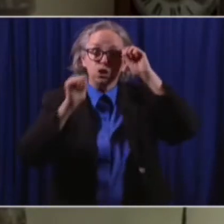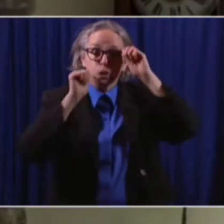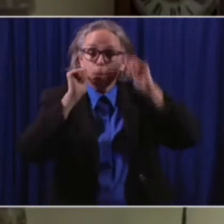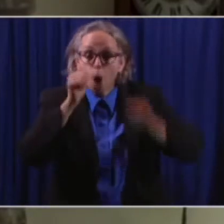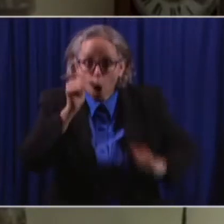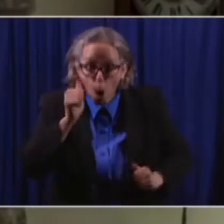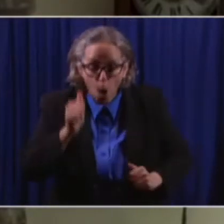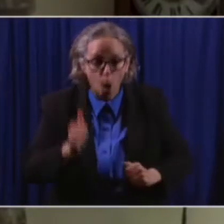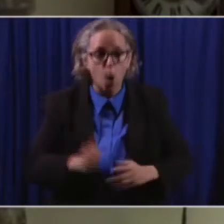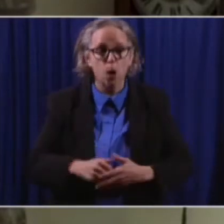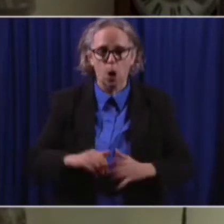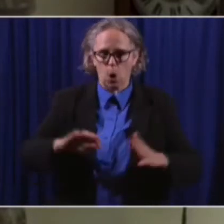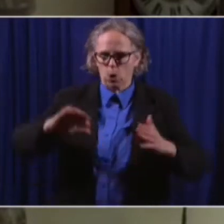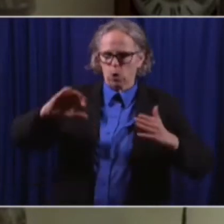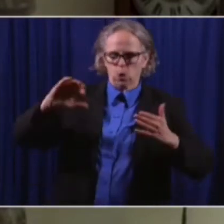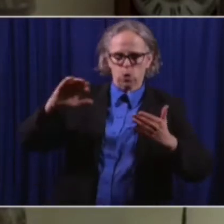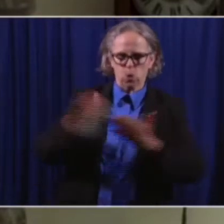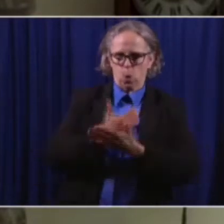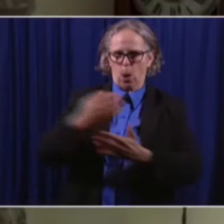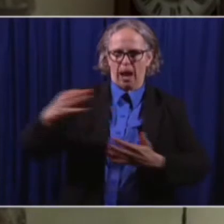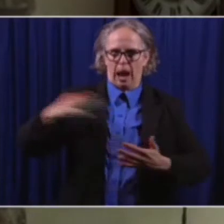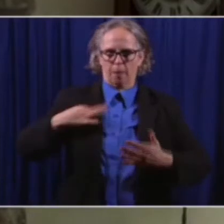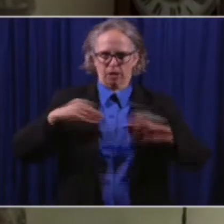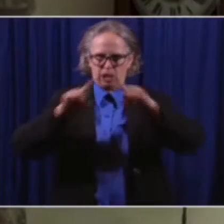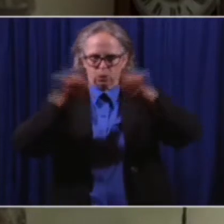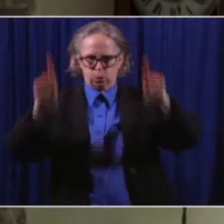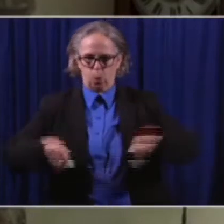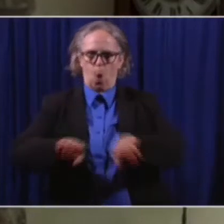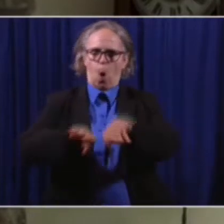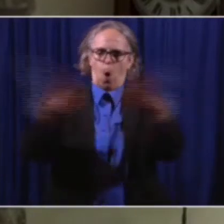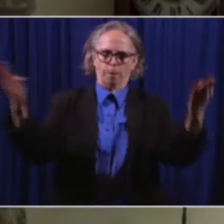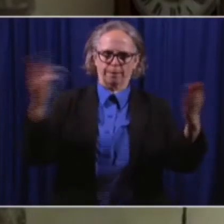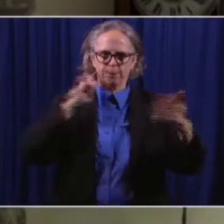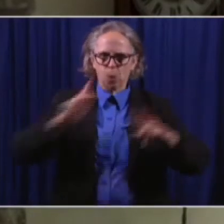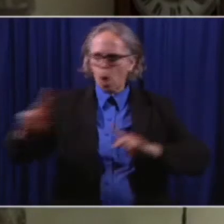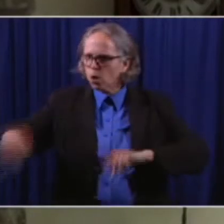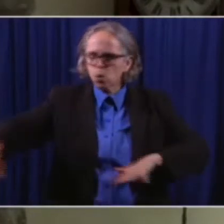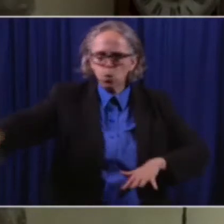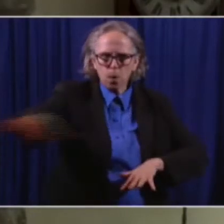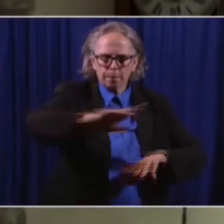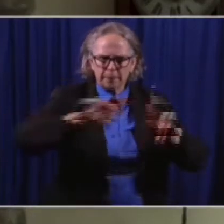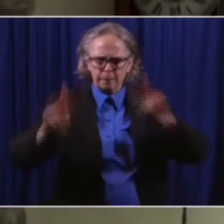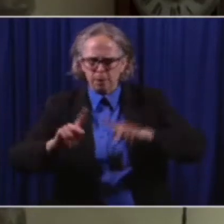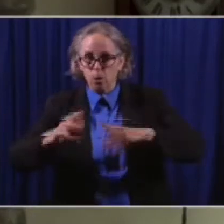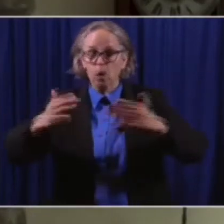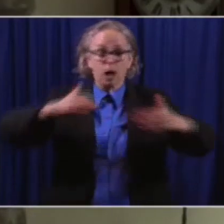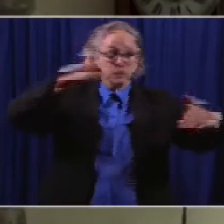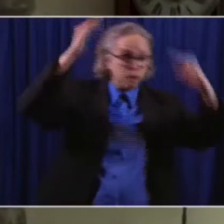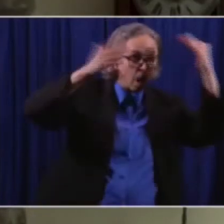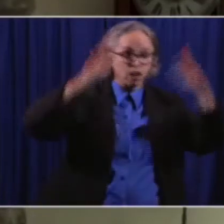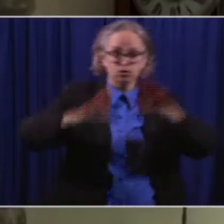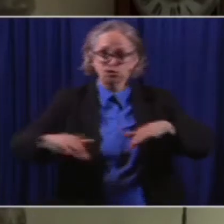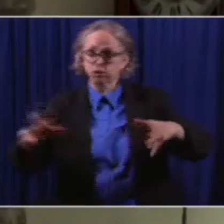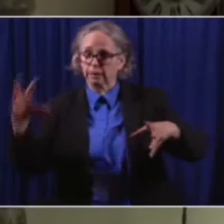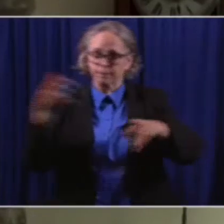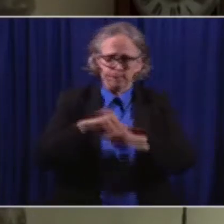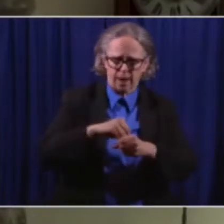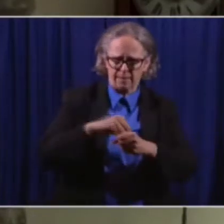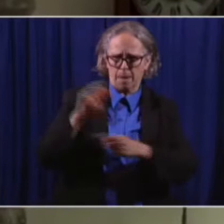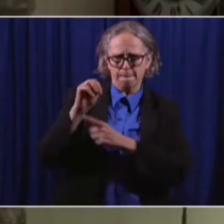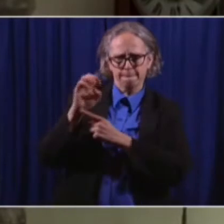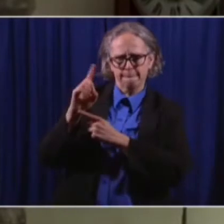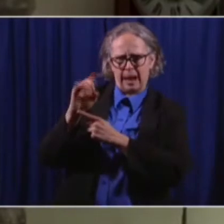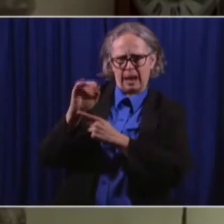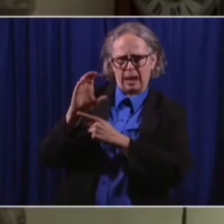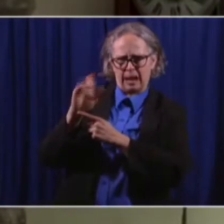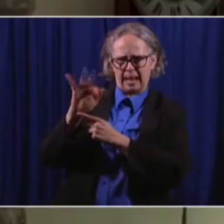those businesses interested in providing managed care plans for children and adults within the Medicaid program. The